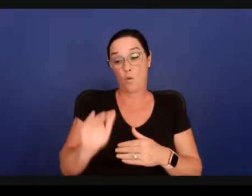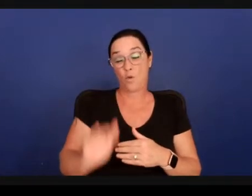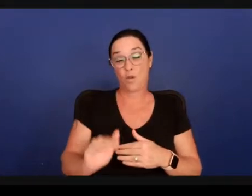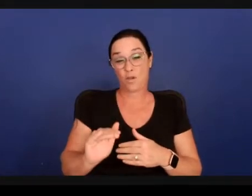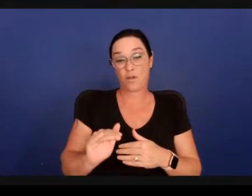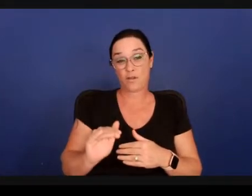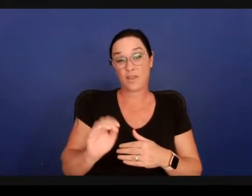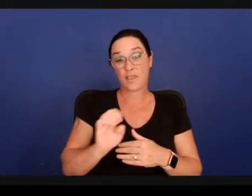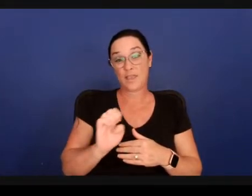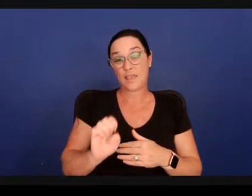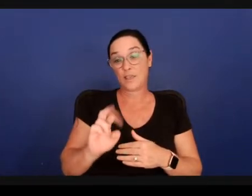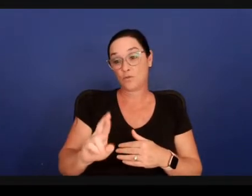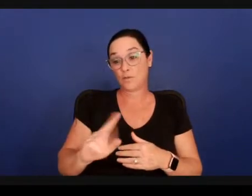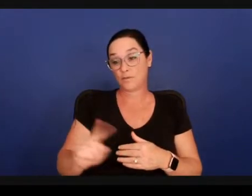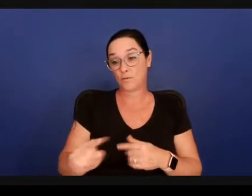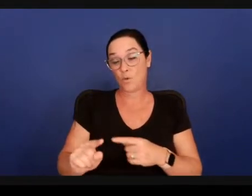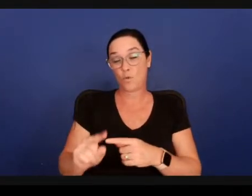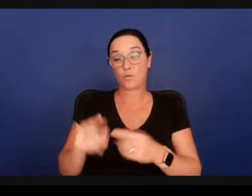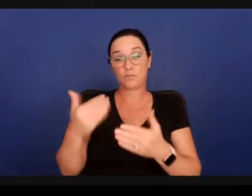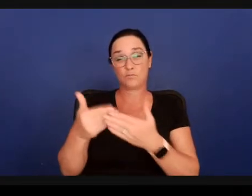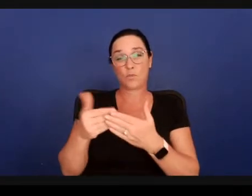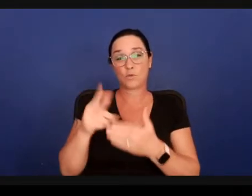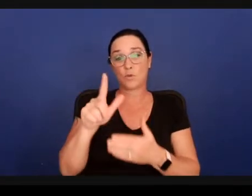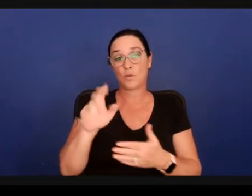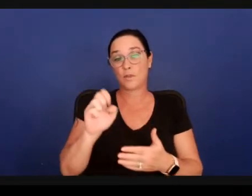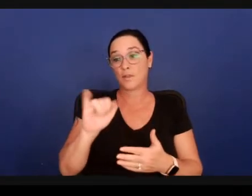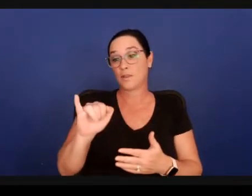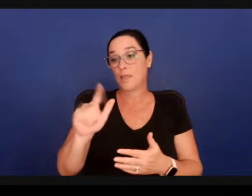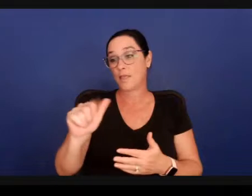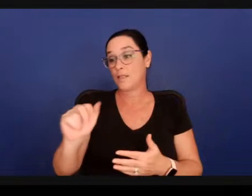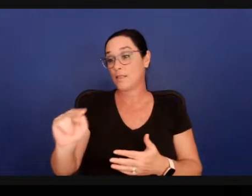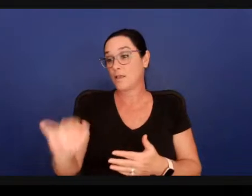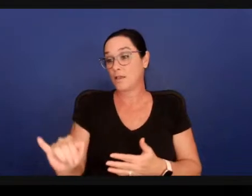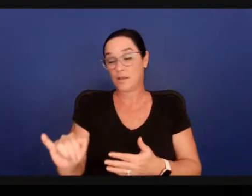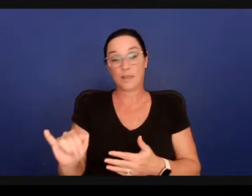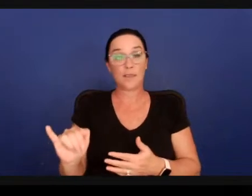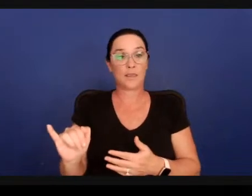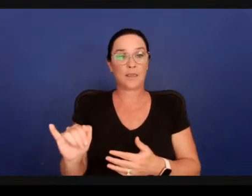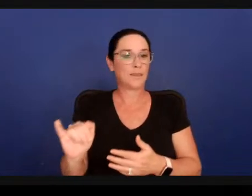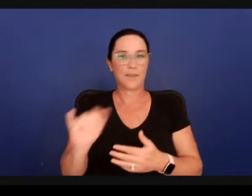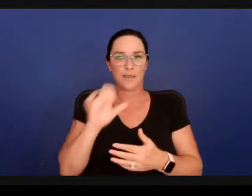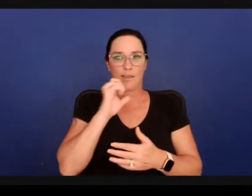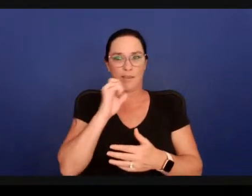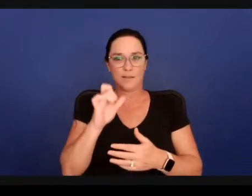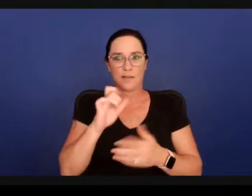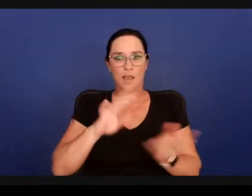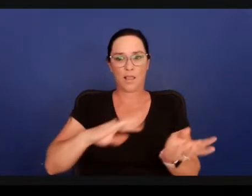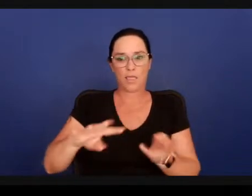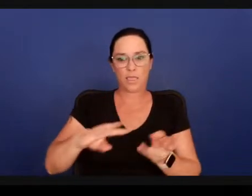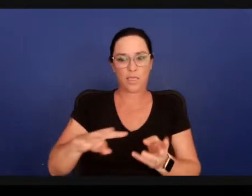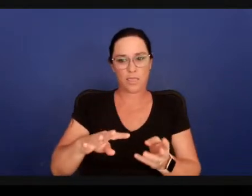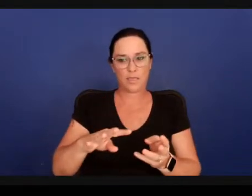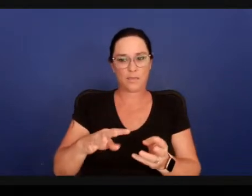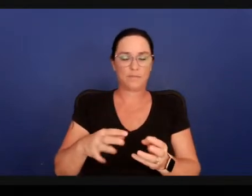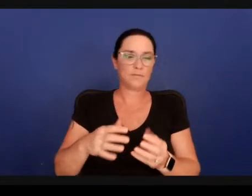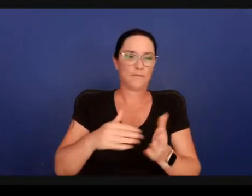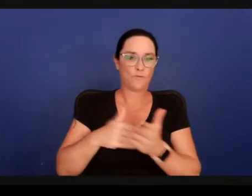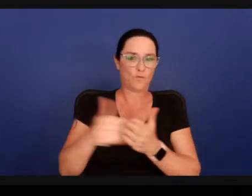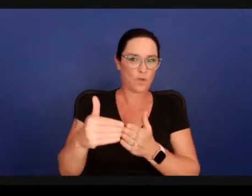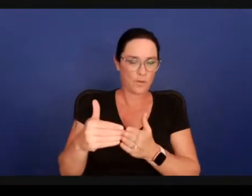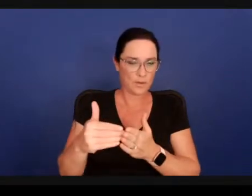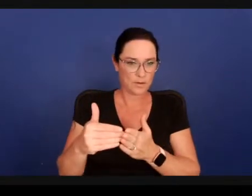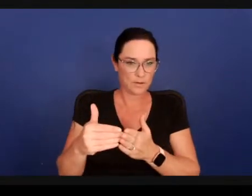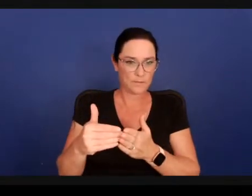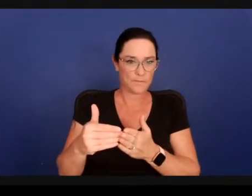towards Leilani and beyond, is much rarer, much less frequently activated. And that's really